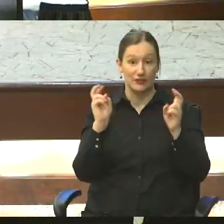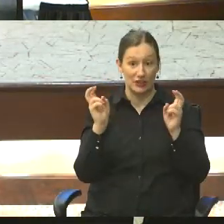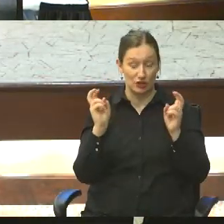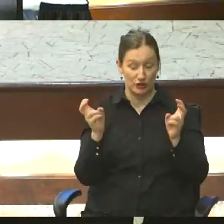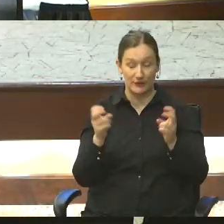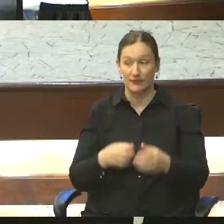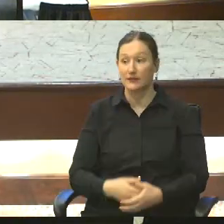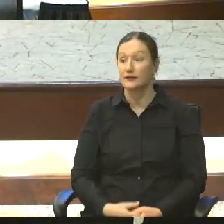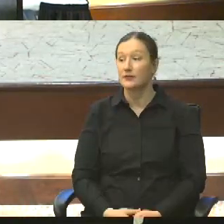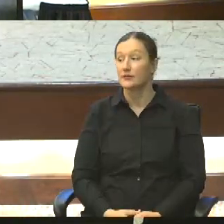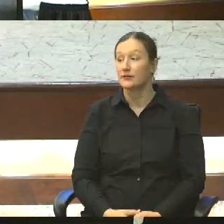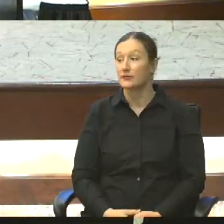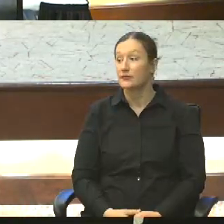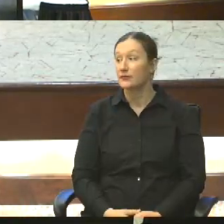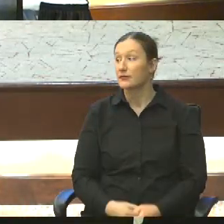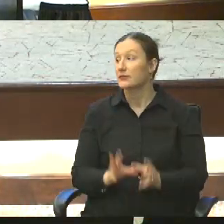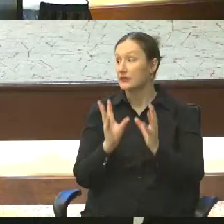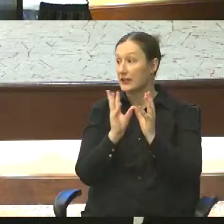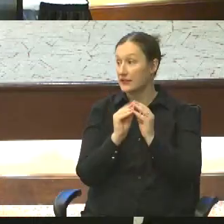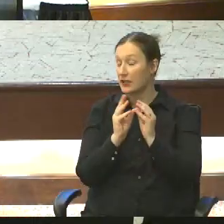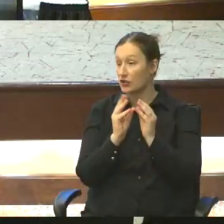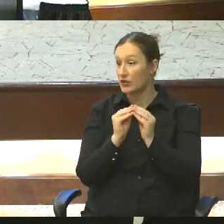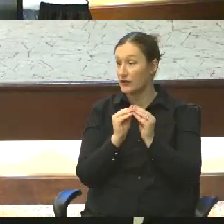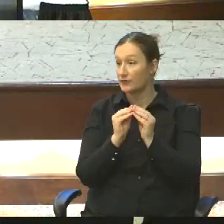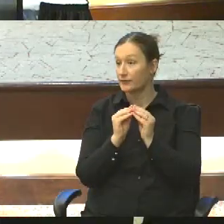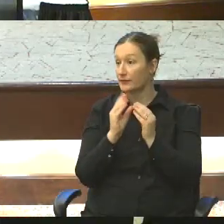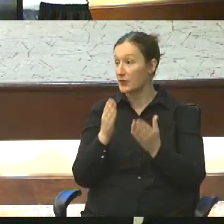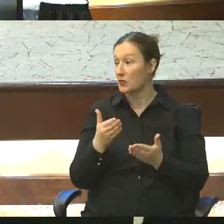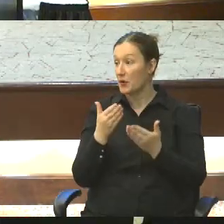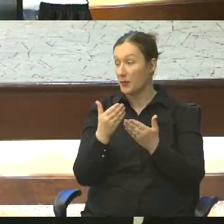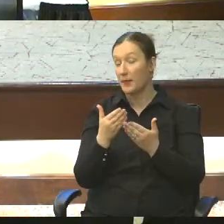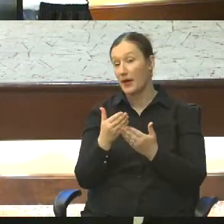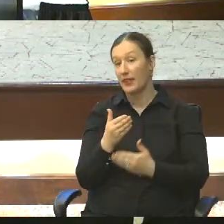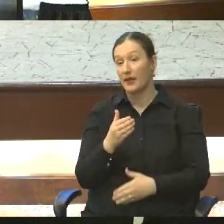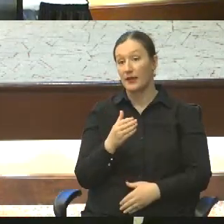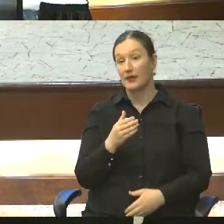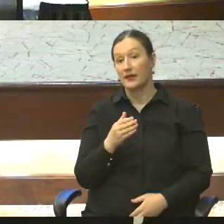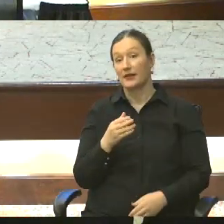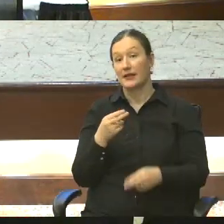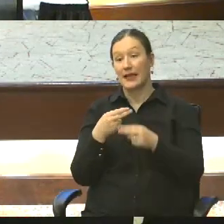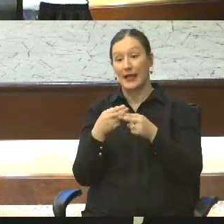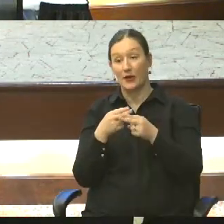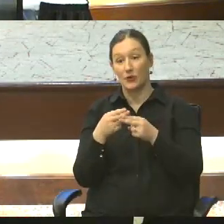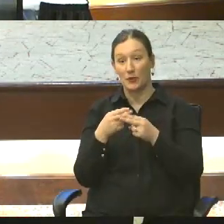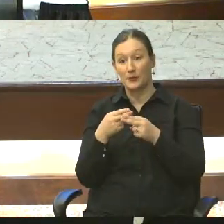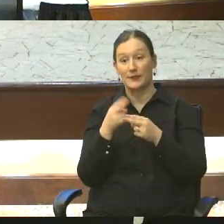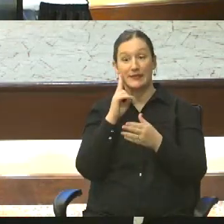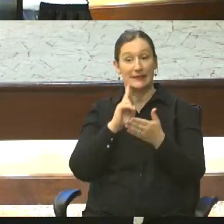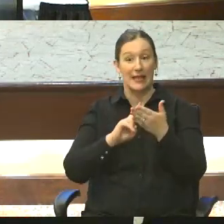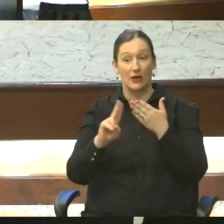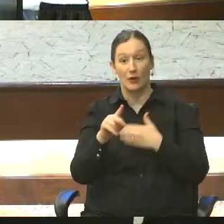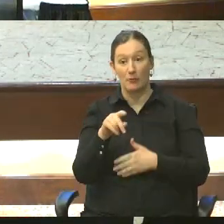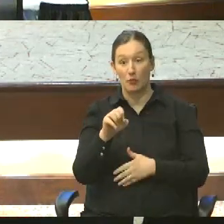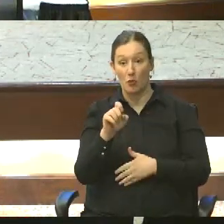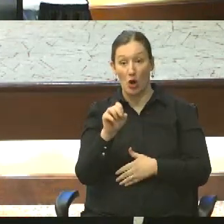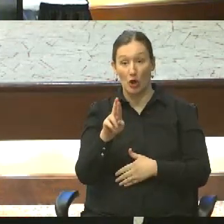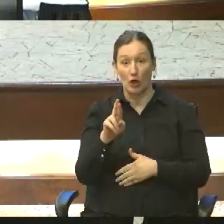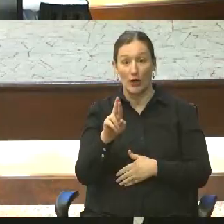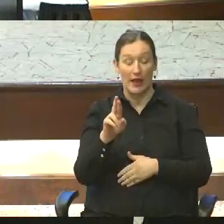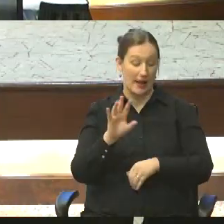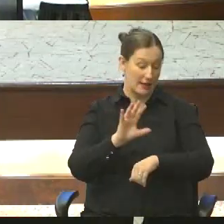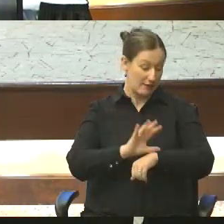executive session as read into the record by the interim assistant city secretary Parker at 5:08